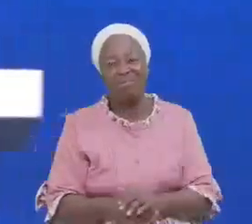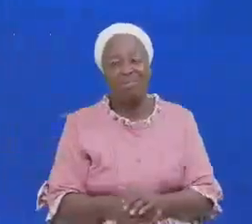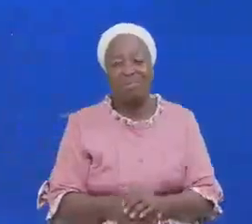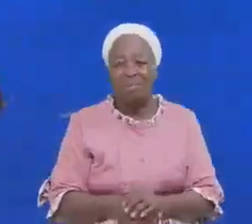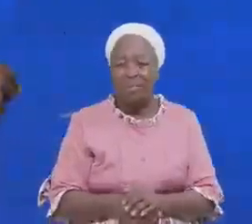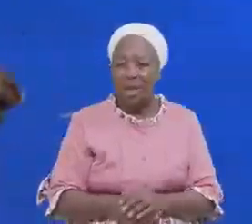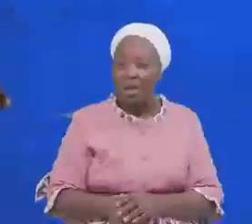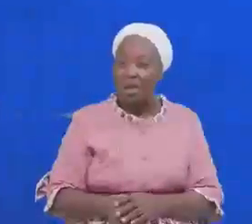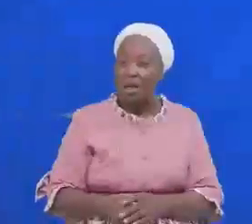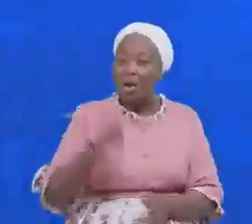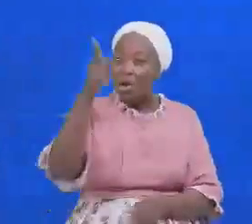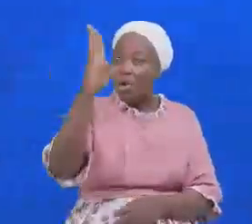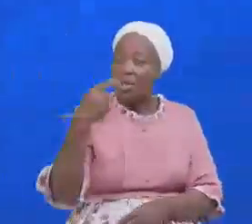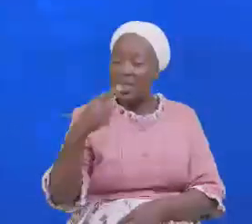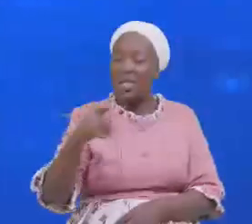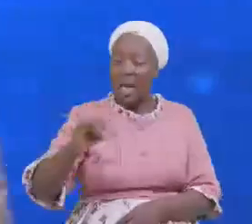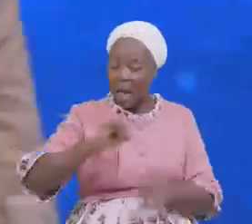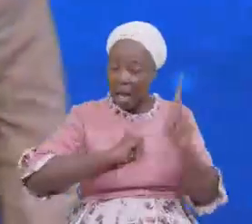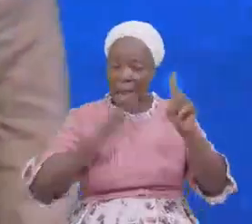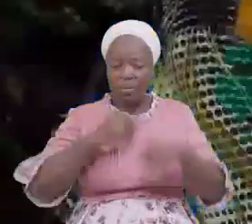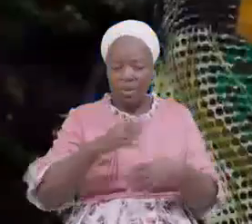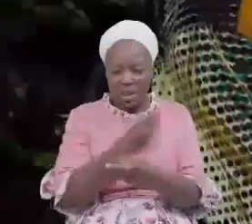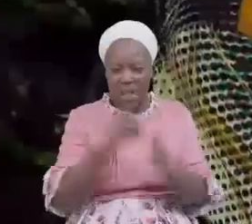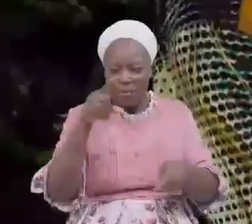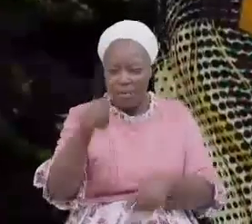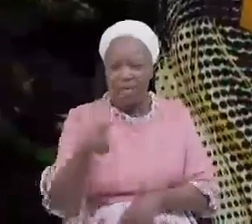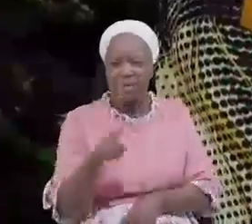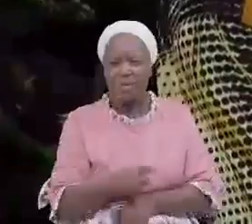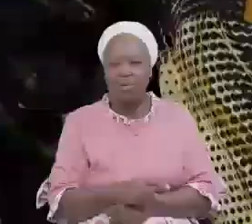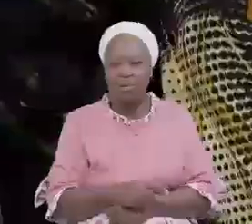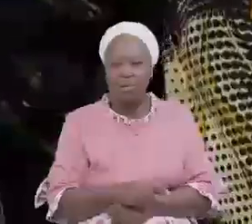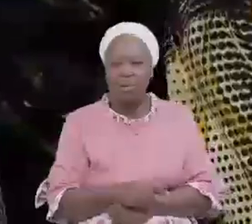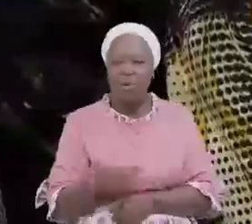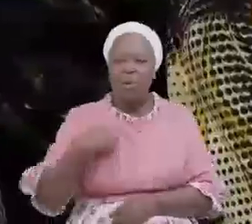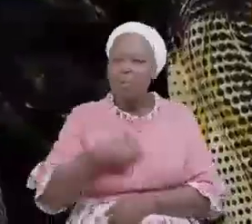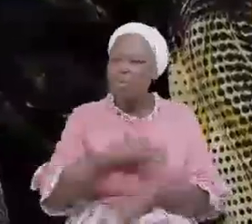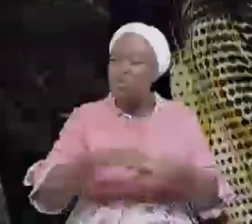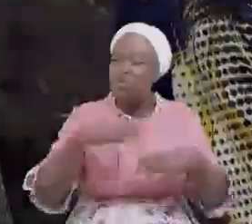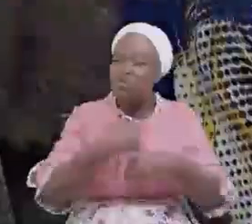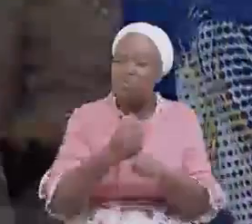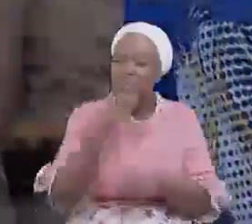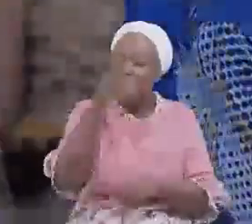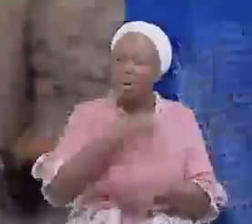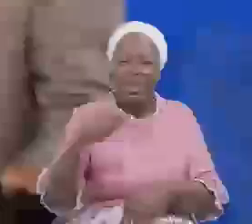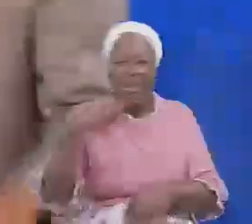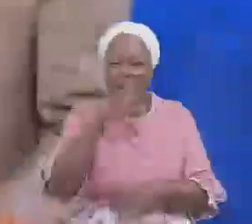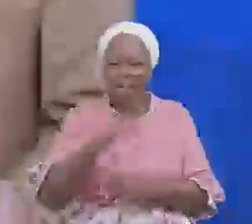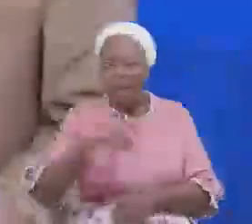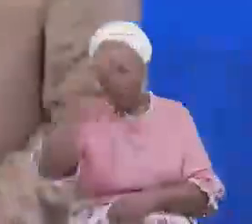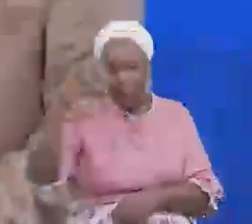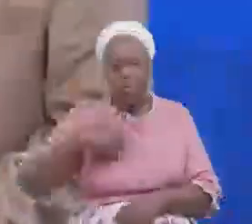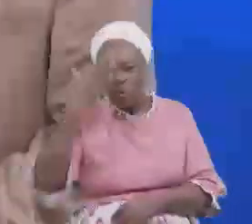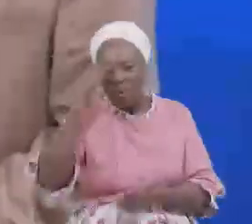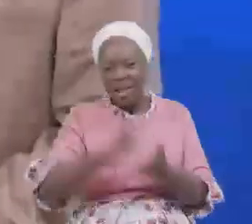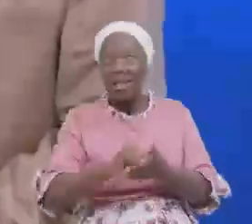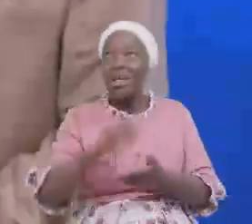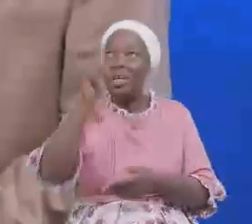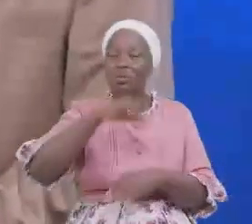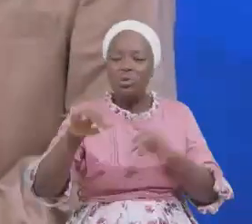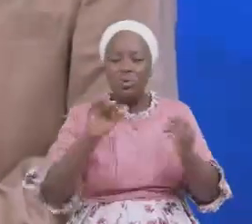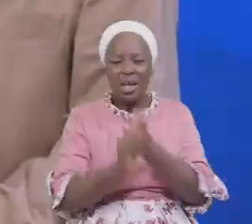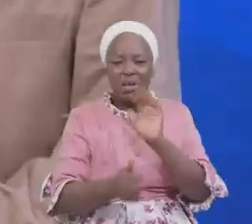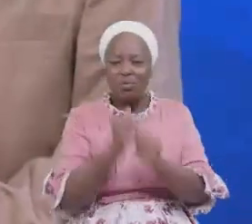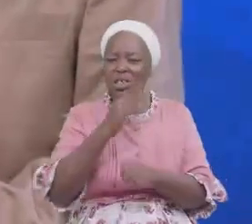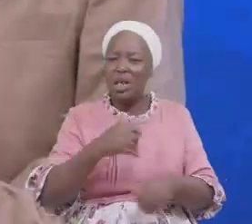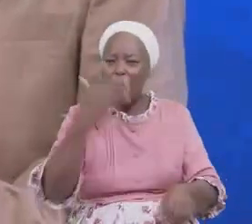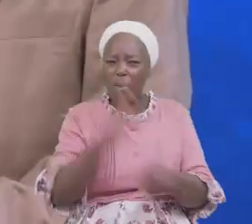will deliver you. We don't make God a liar. We know he will do what he has said he will do.